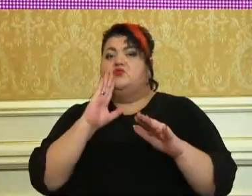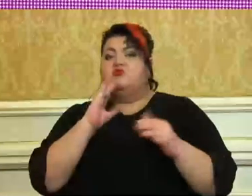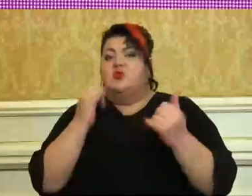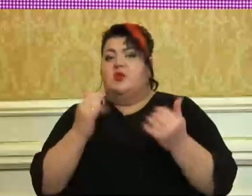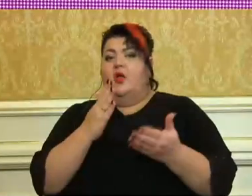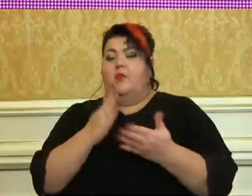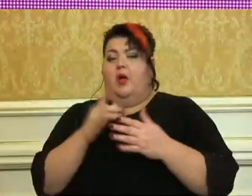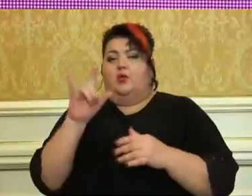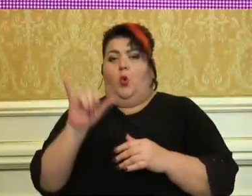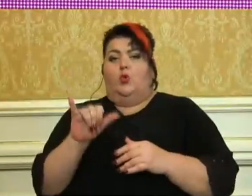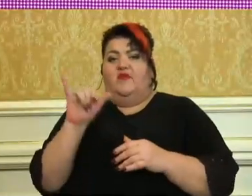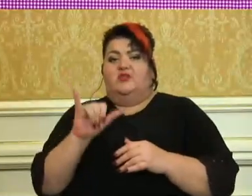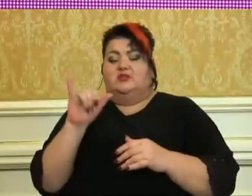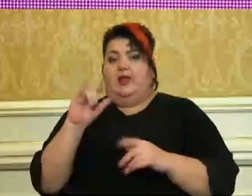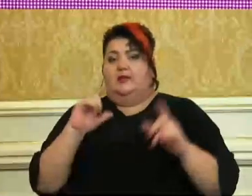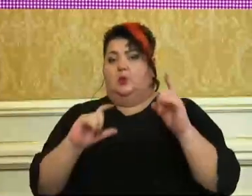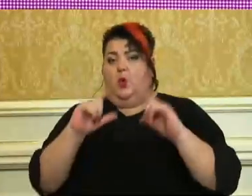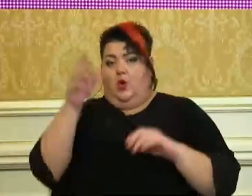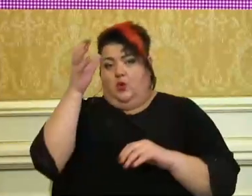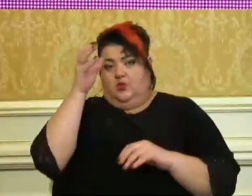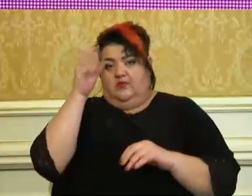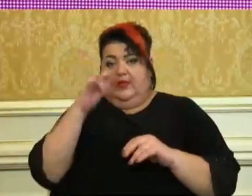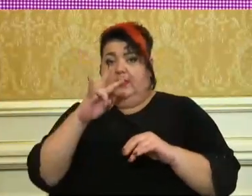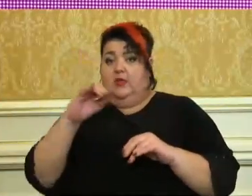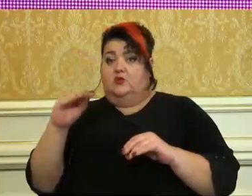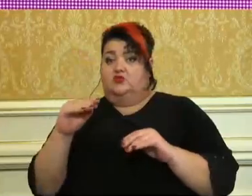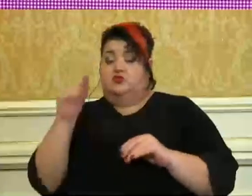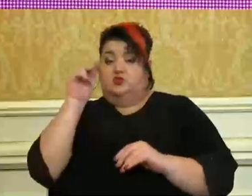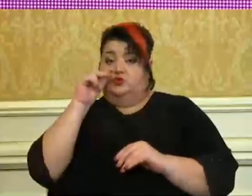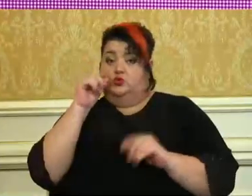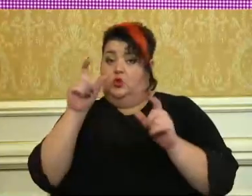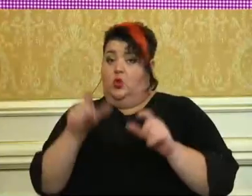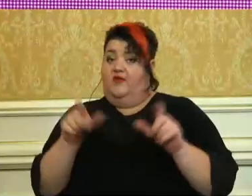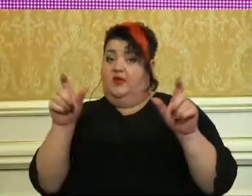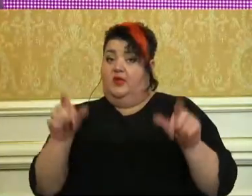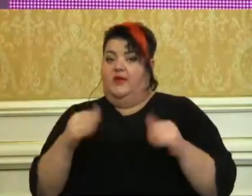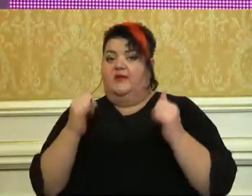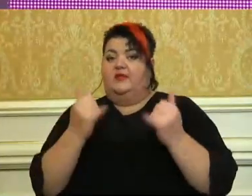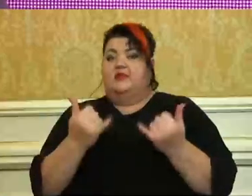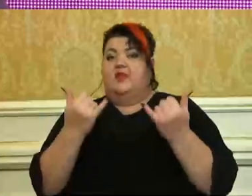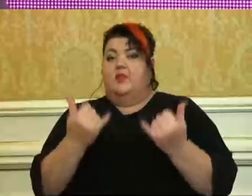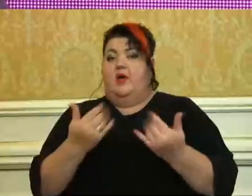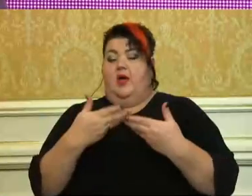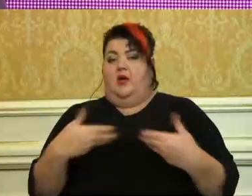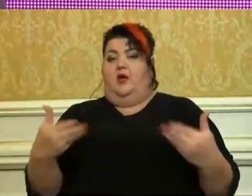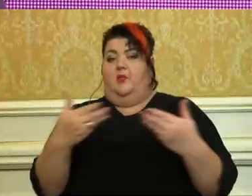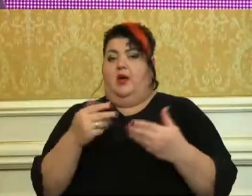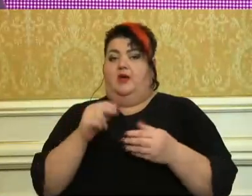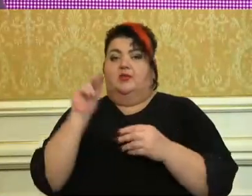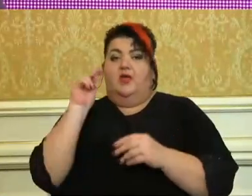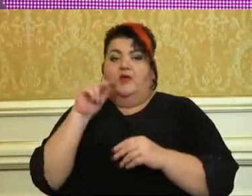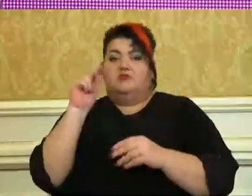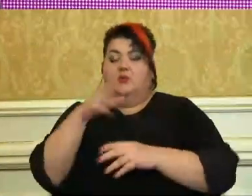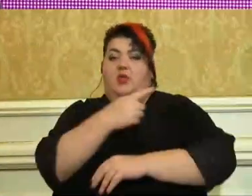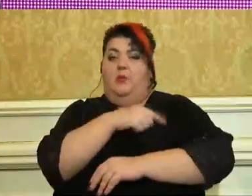We are packing law schools and medical schools and teachers' colleges and dental schools. We are represented